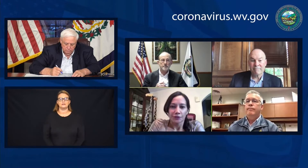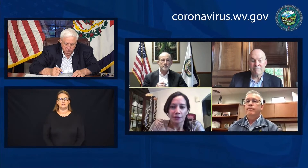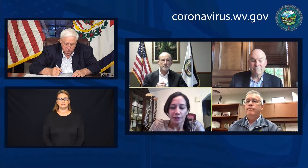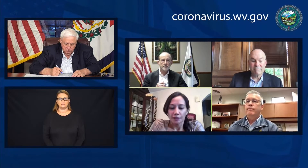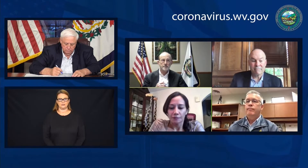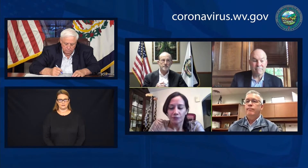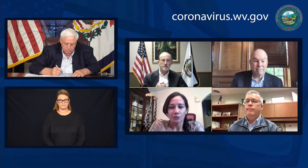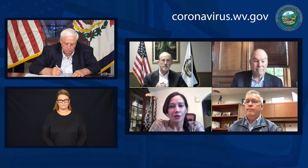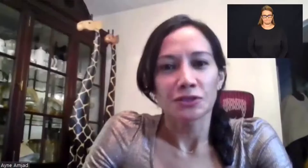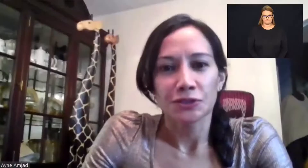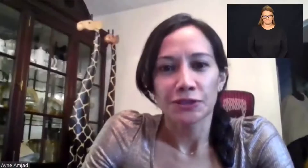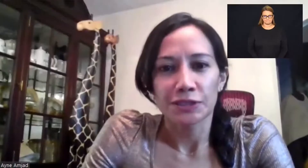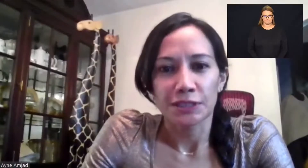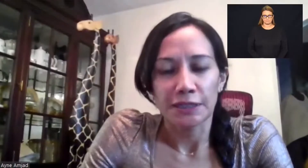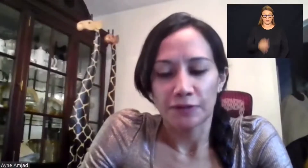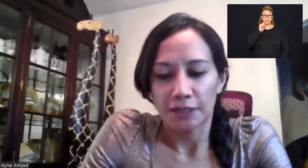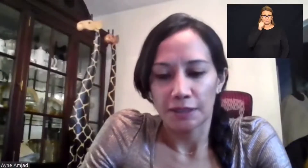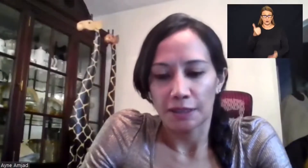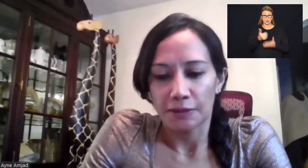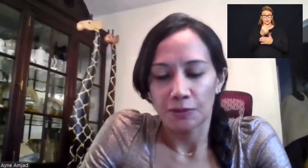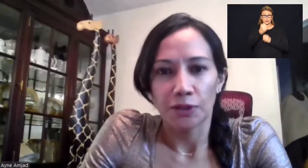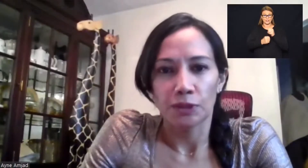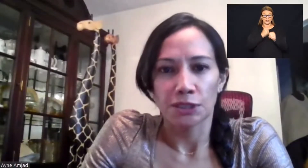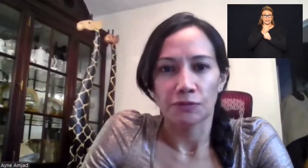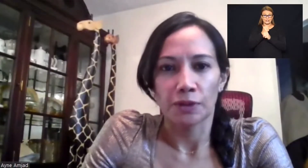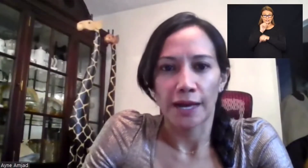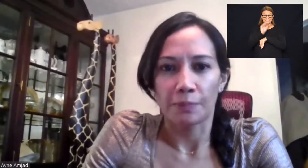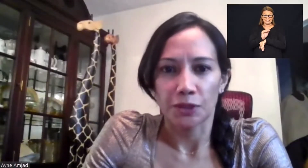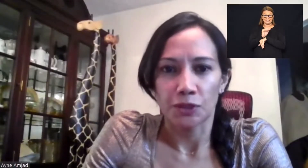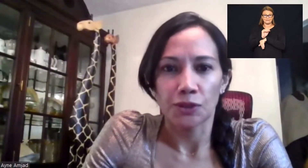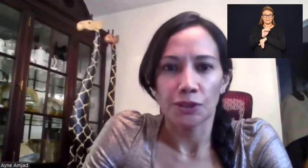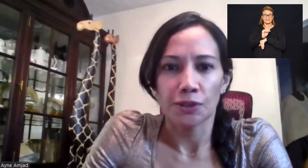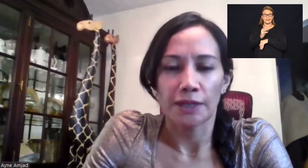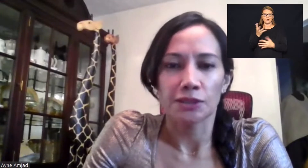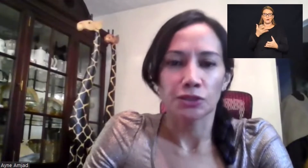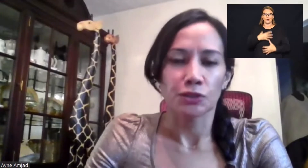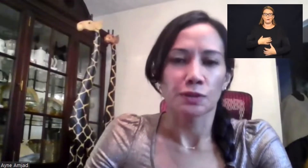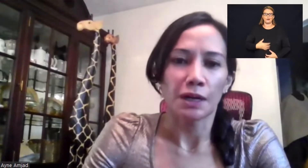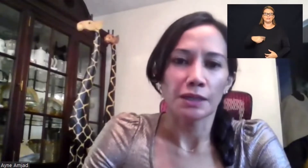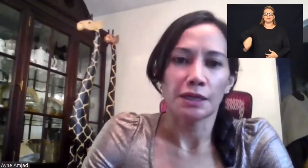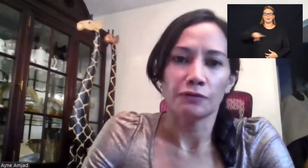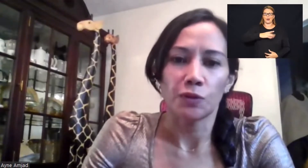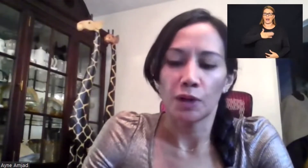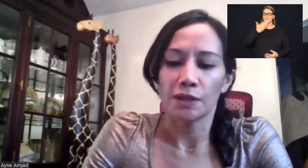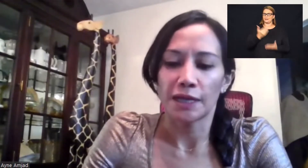Good afternoon. Tomorrow's New Year's Eve, and I do want to wish everyone a Happy New Year. And just